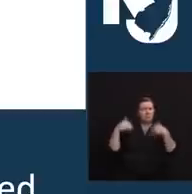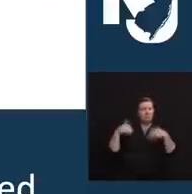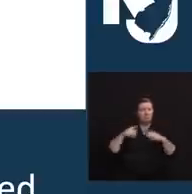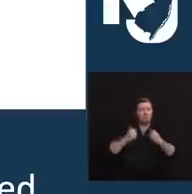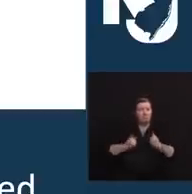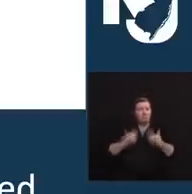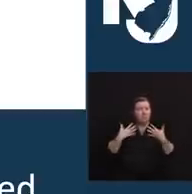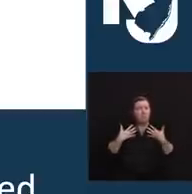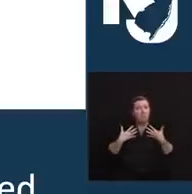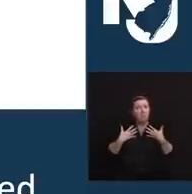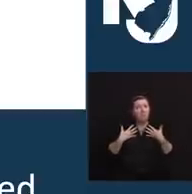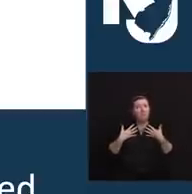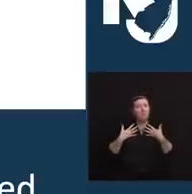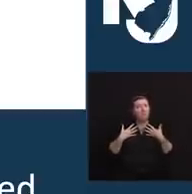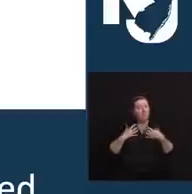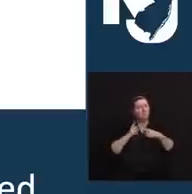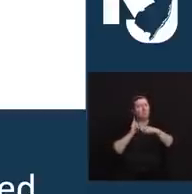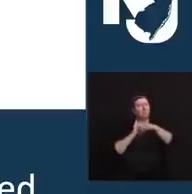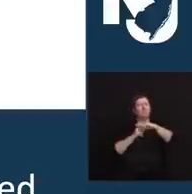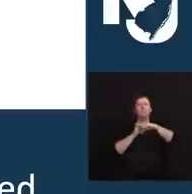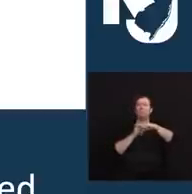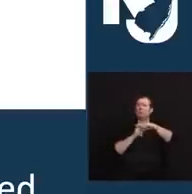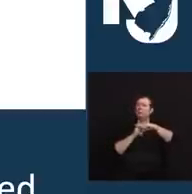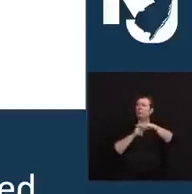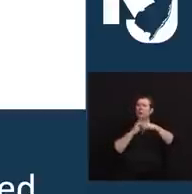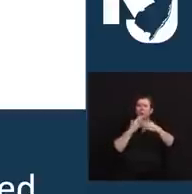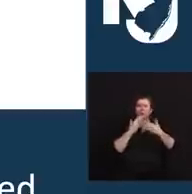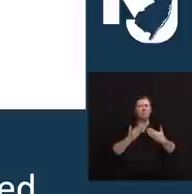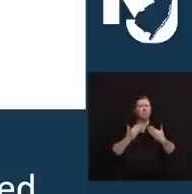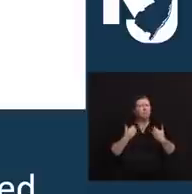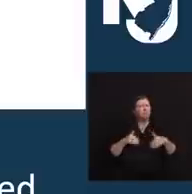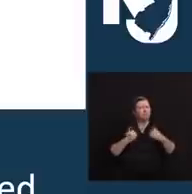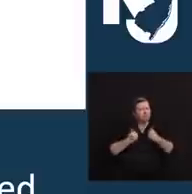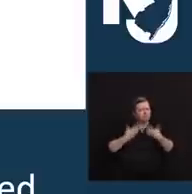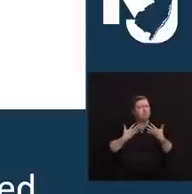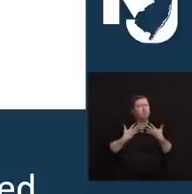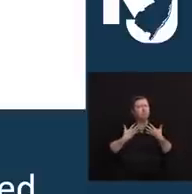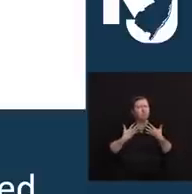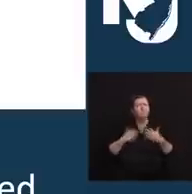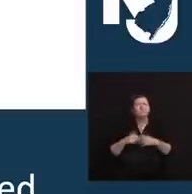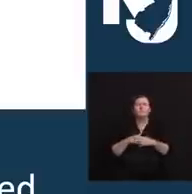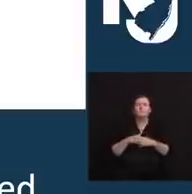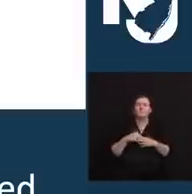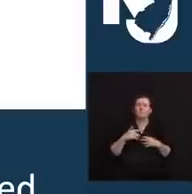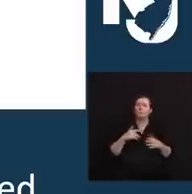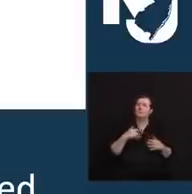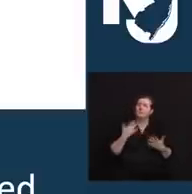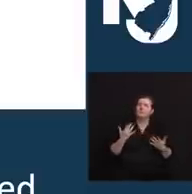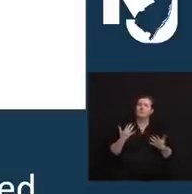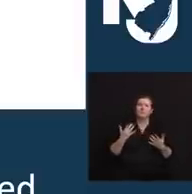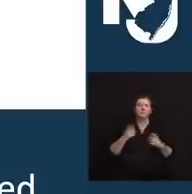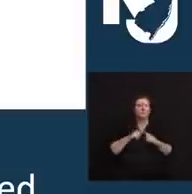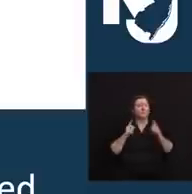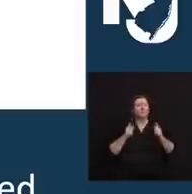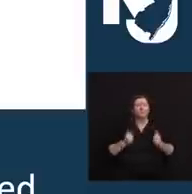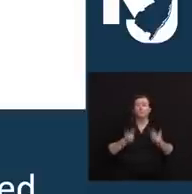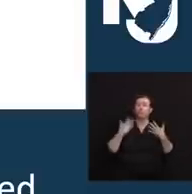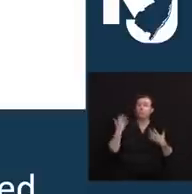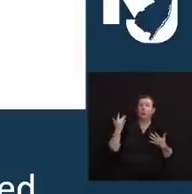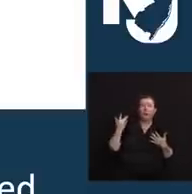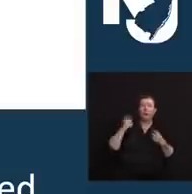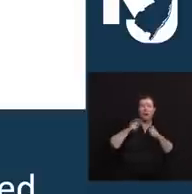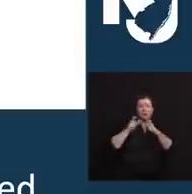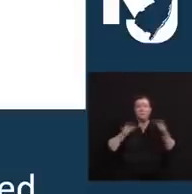our robust statewide vaccine program. So while we're incredibly encouraged by the tremendous interest and volume